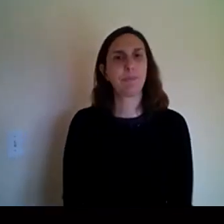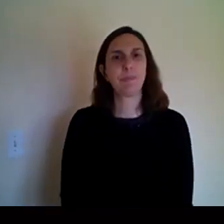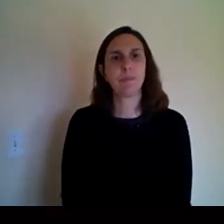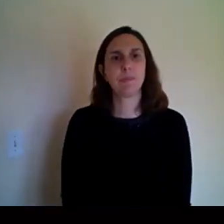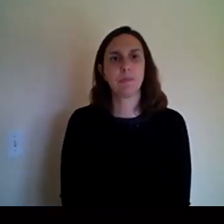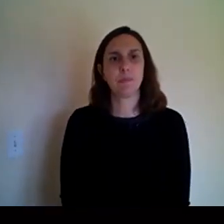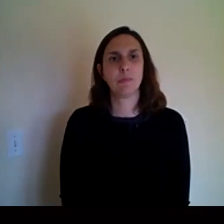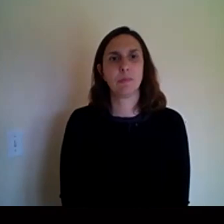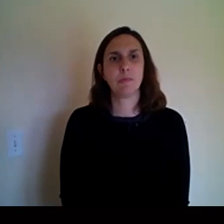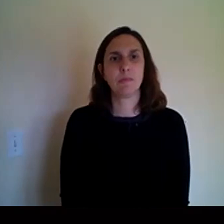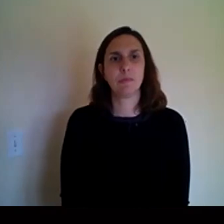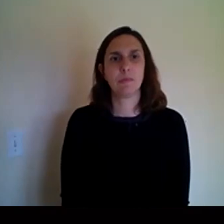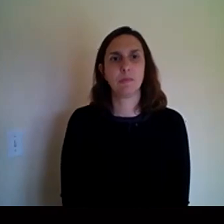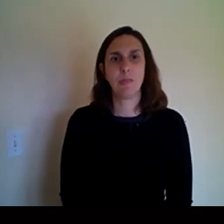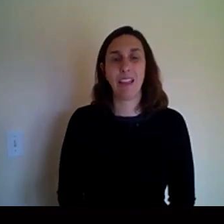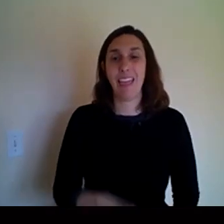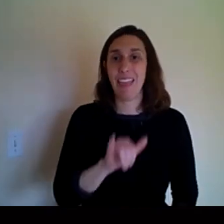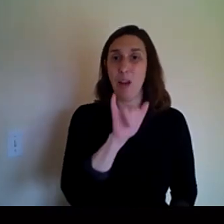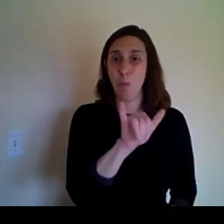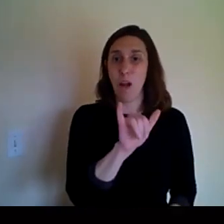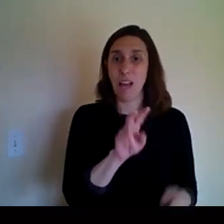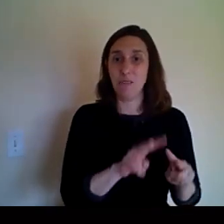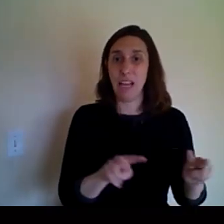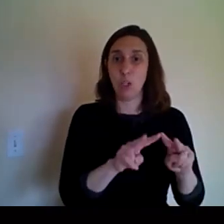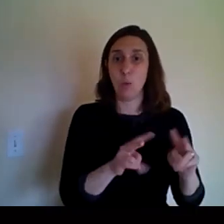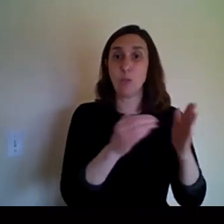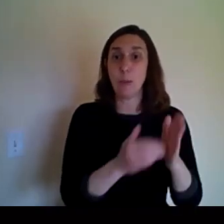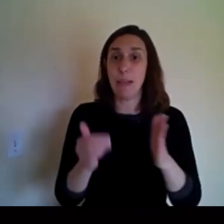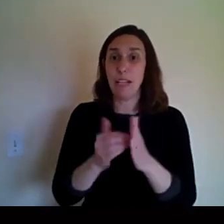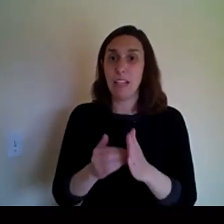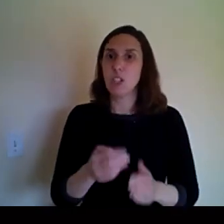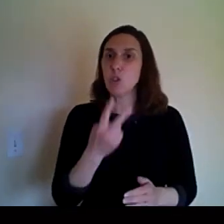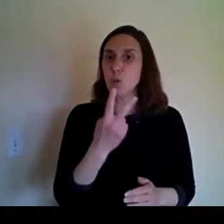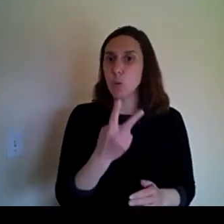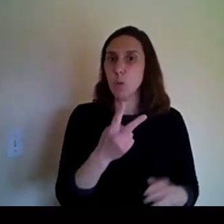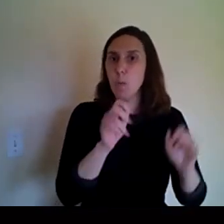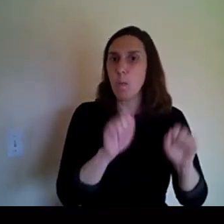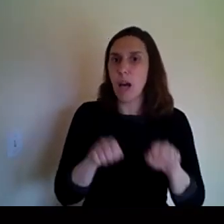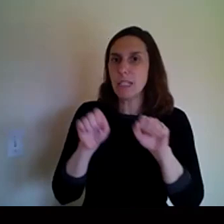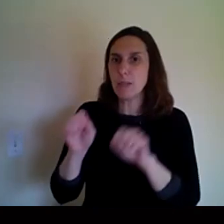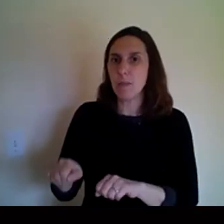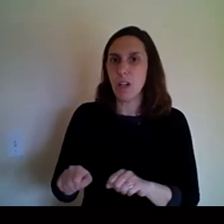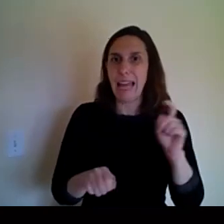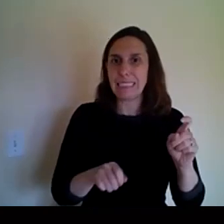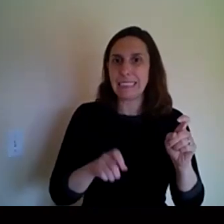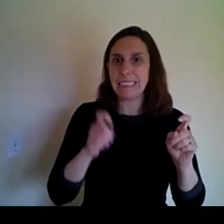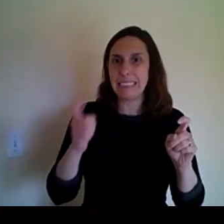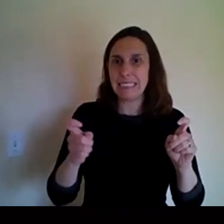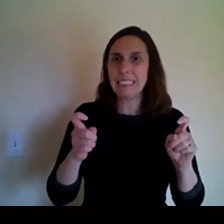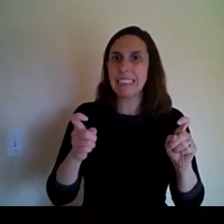this y value is repeated. There are two possible x's that give this